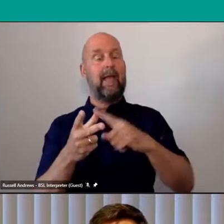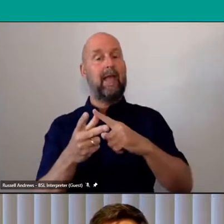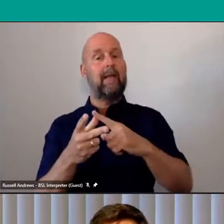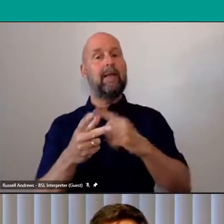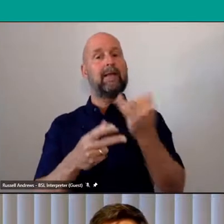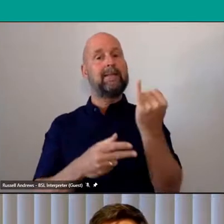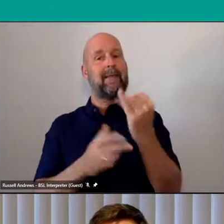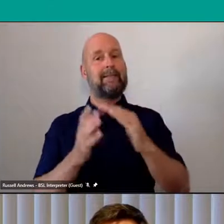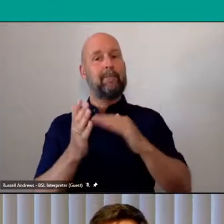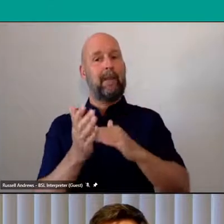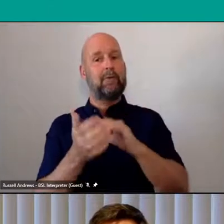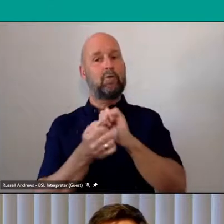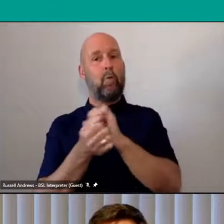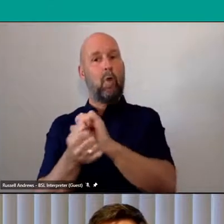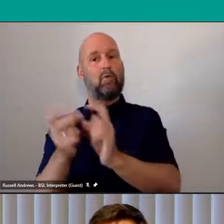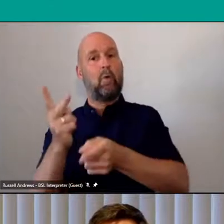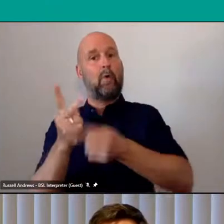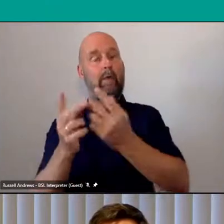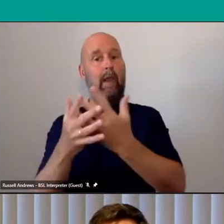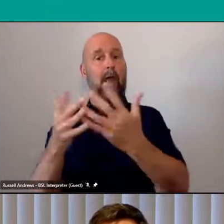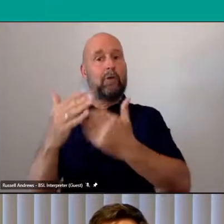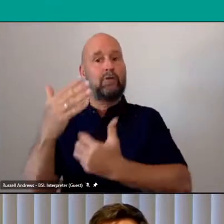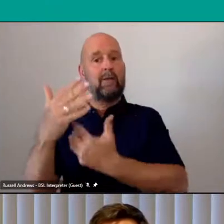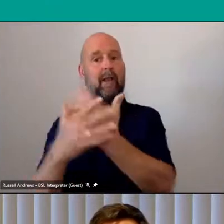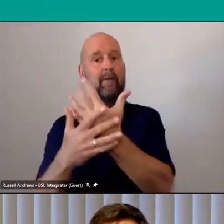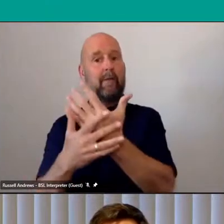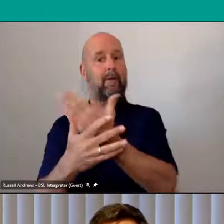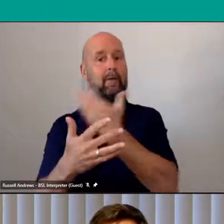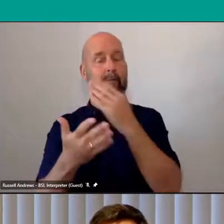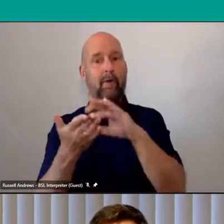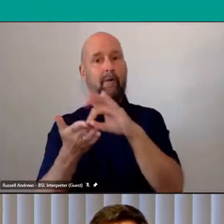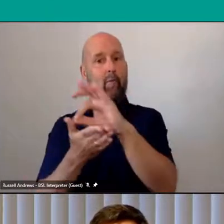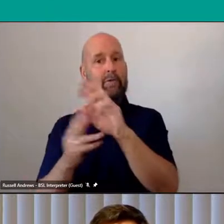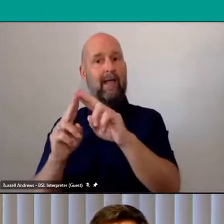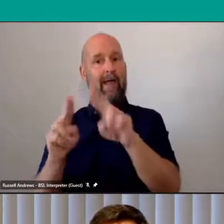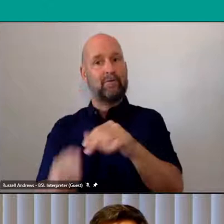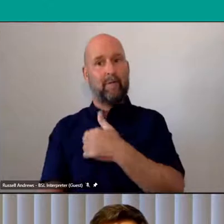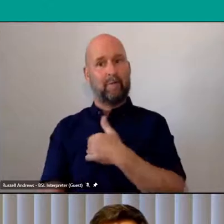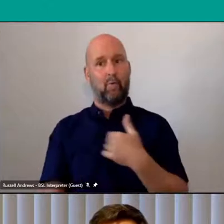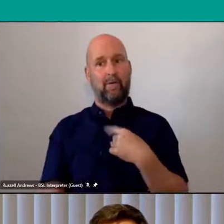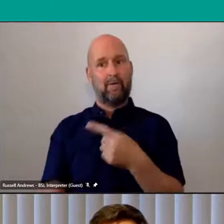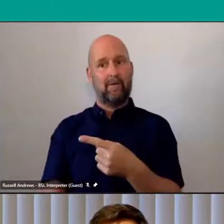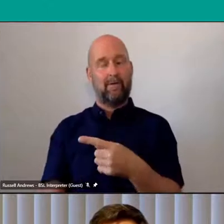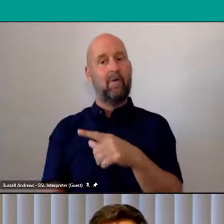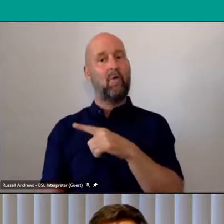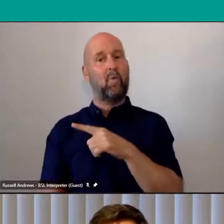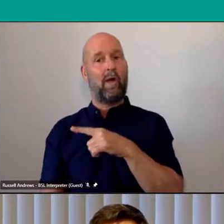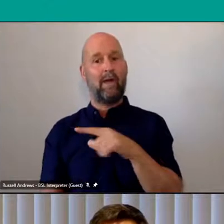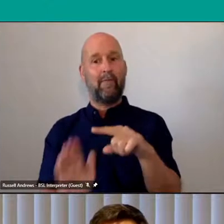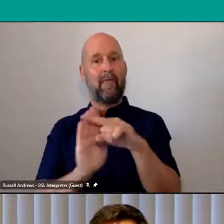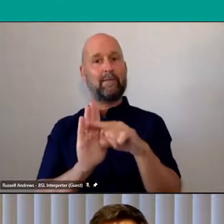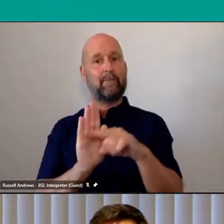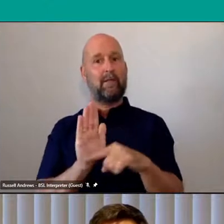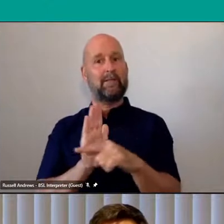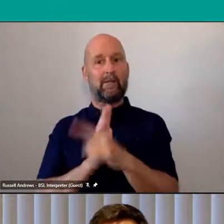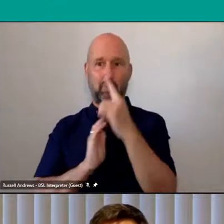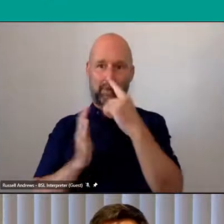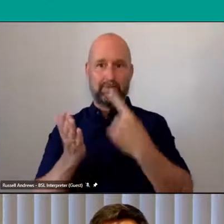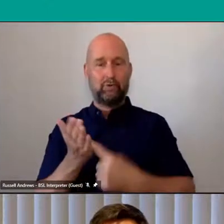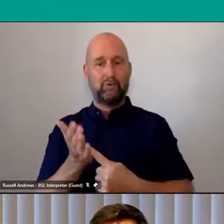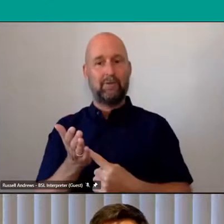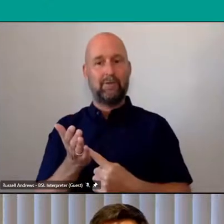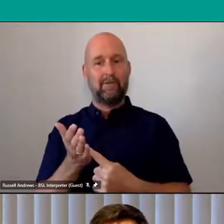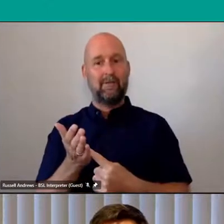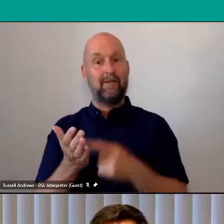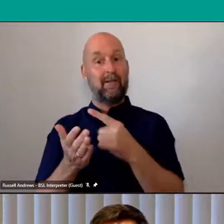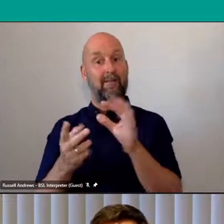$16 million in loans to another large development with no affordable housing this morning. Given that this is already a policy lever at your disposal now, do you think that